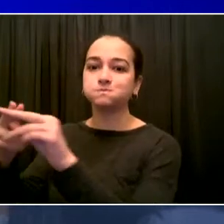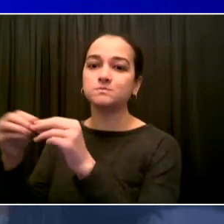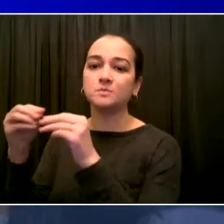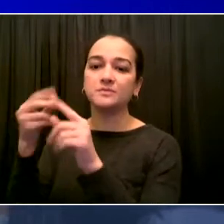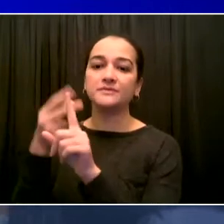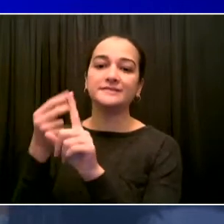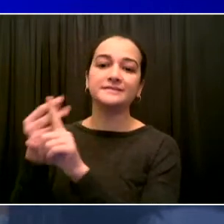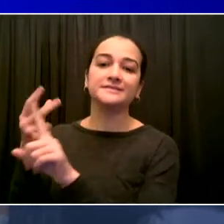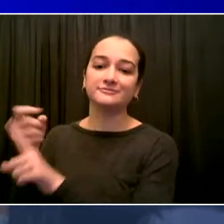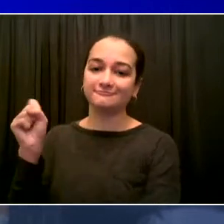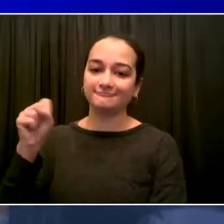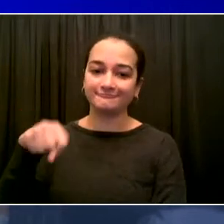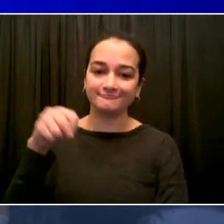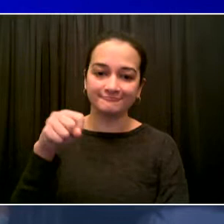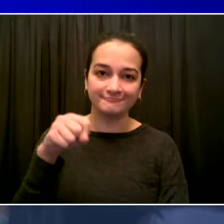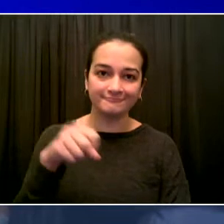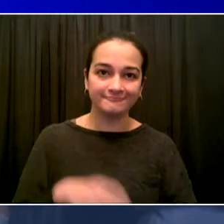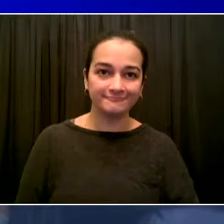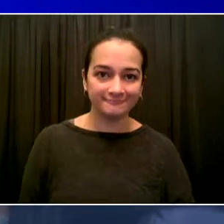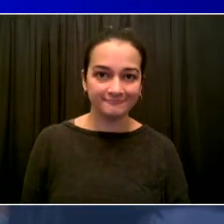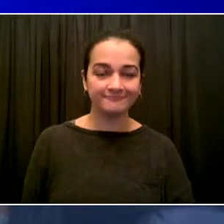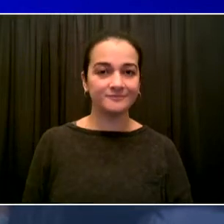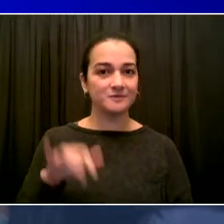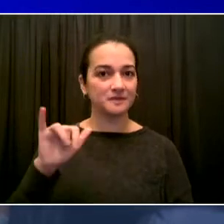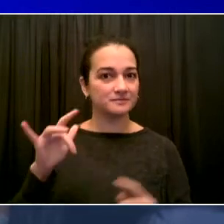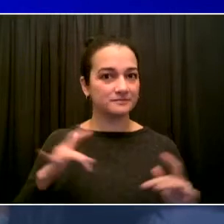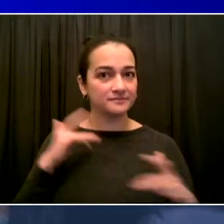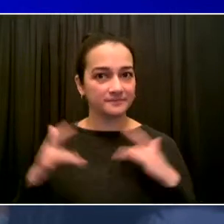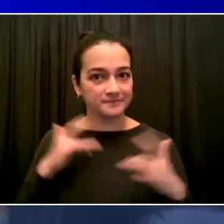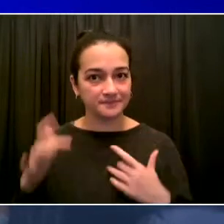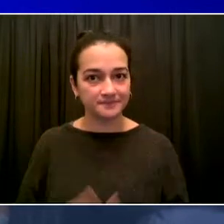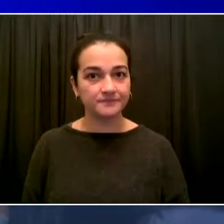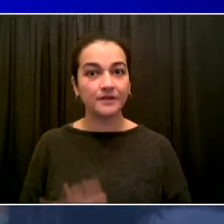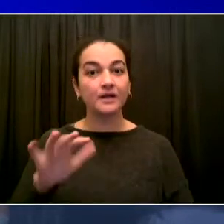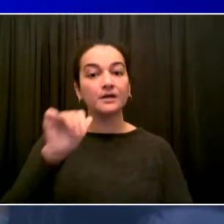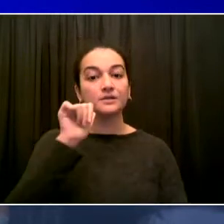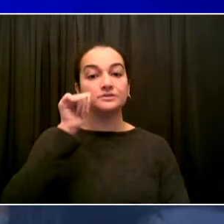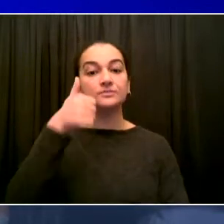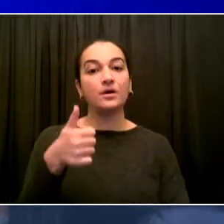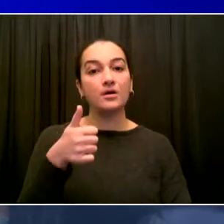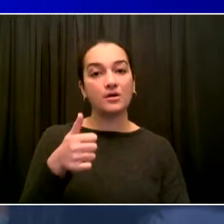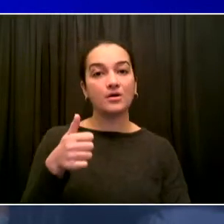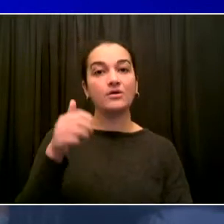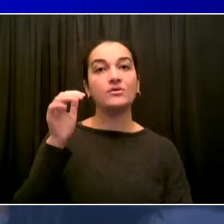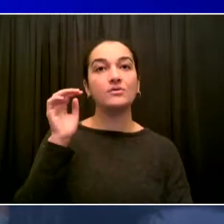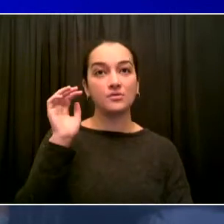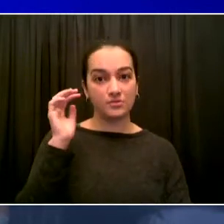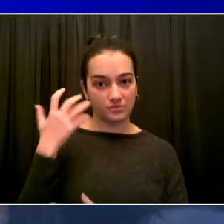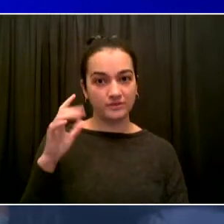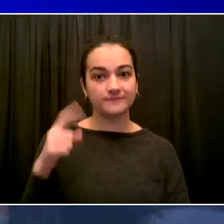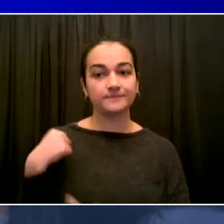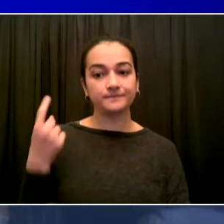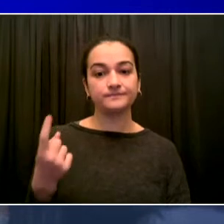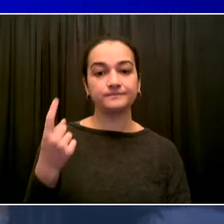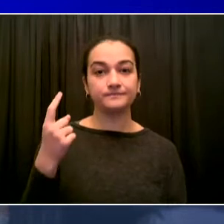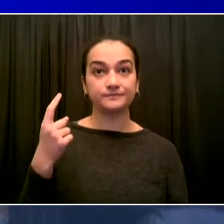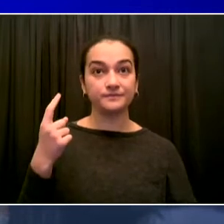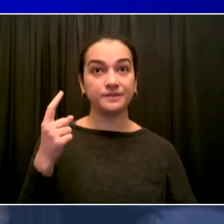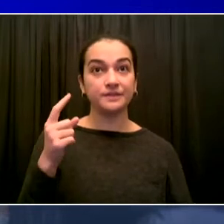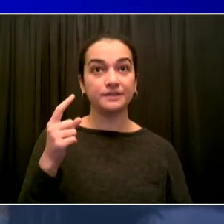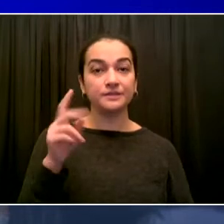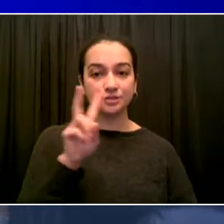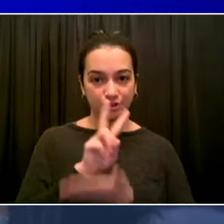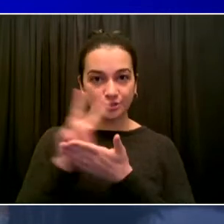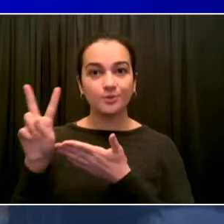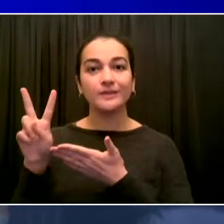mark tomorrow on that effort. We want to see those numbers continue to grow rapidly, but 75,000, very strong start. But let's talk